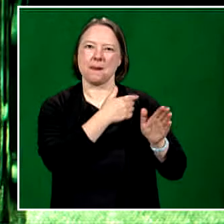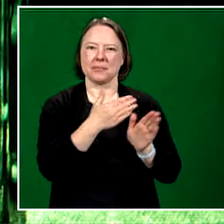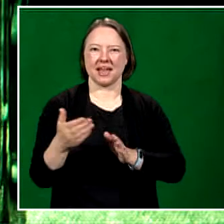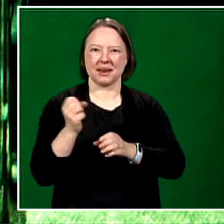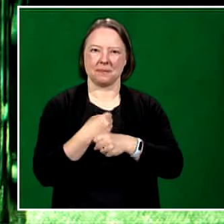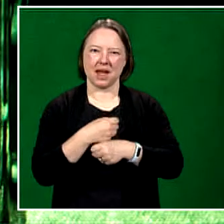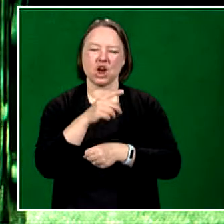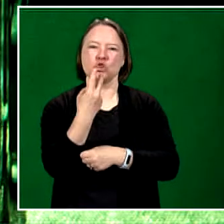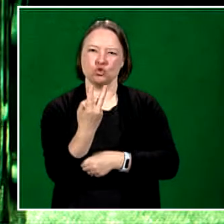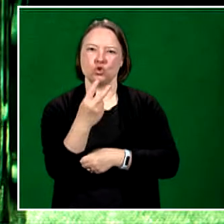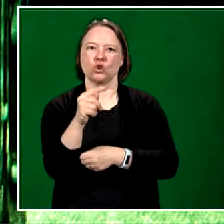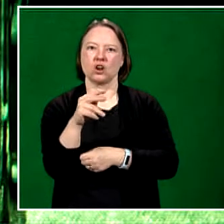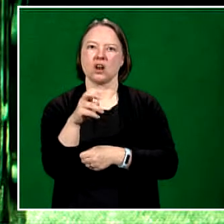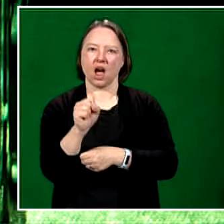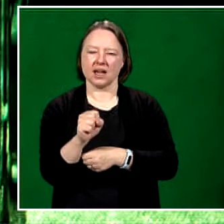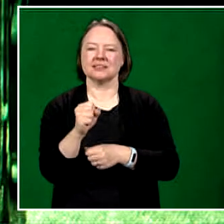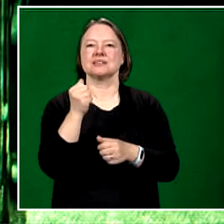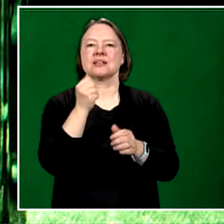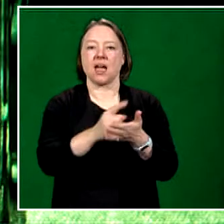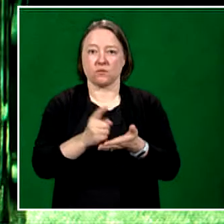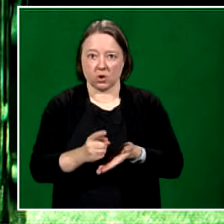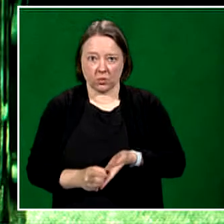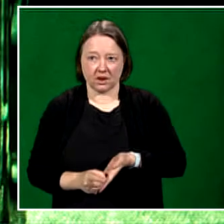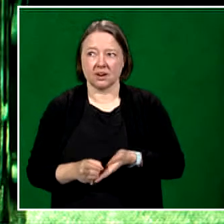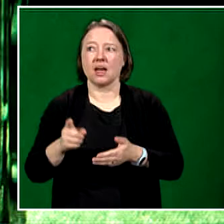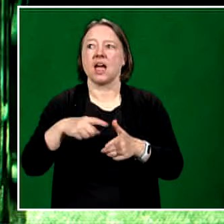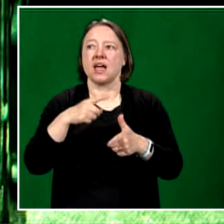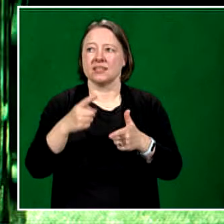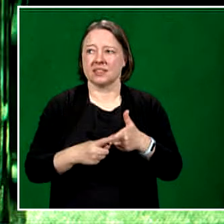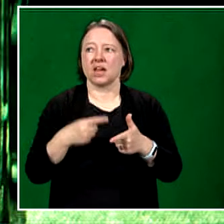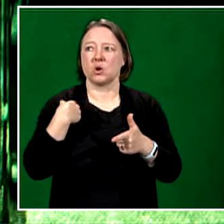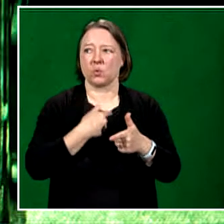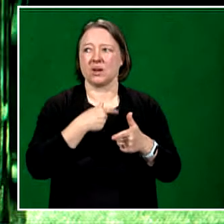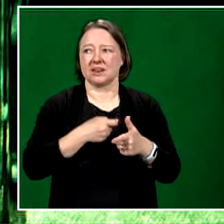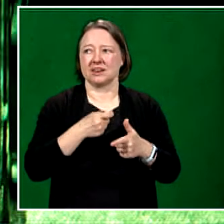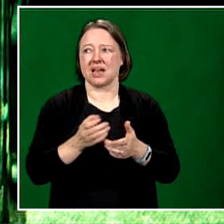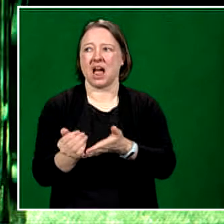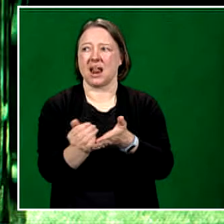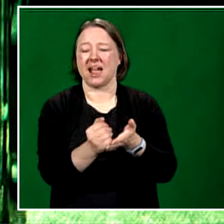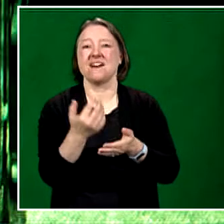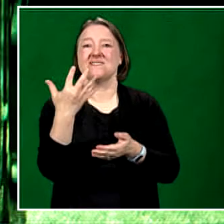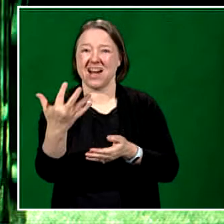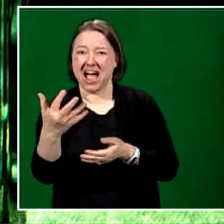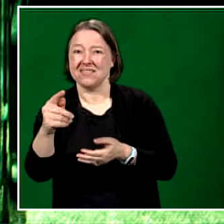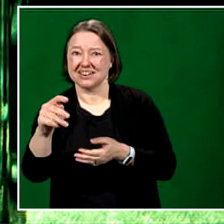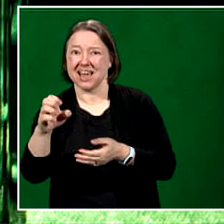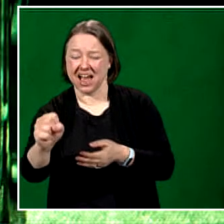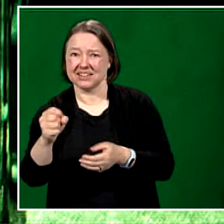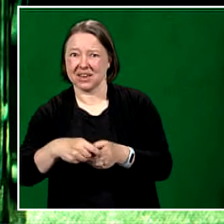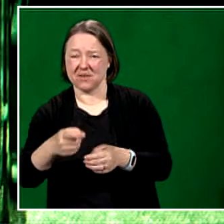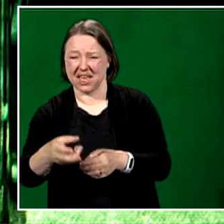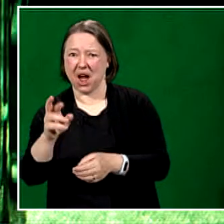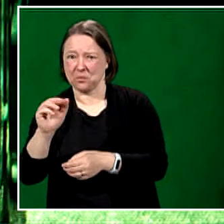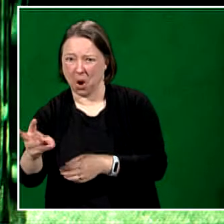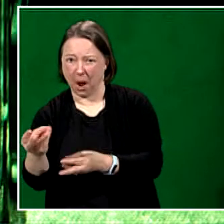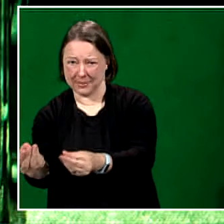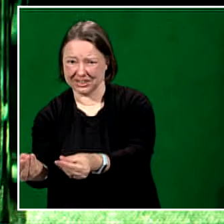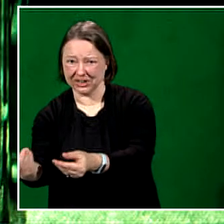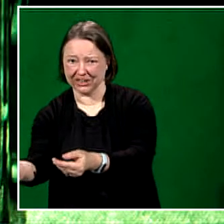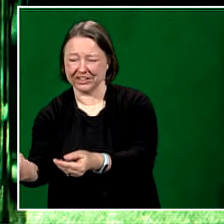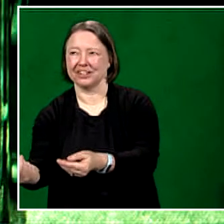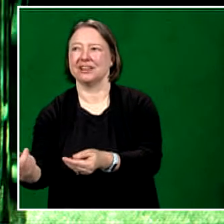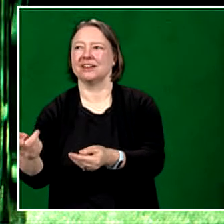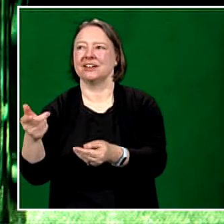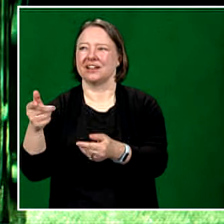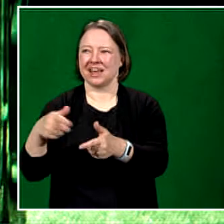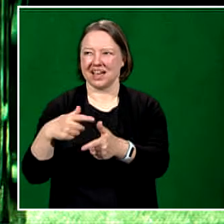week. And for that, we will need to collect 5 tons of raw material, since the ratio of raw